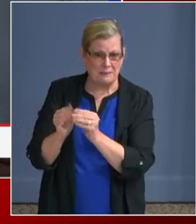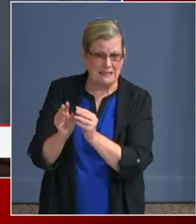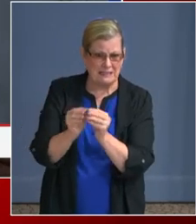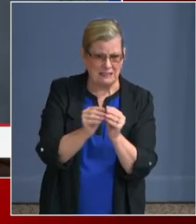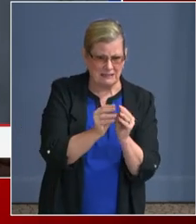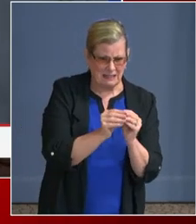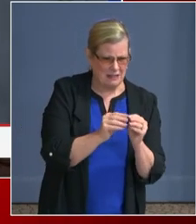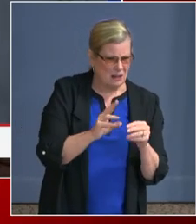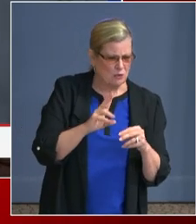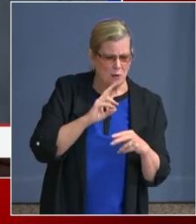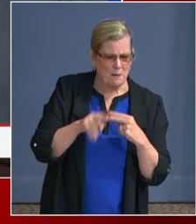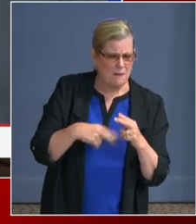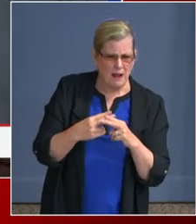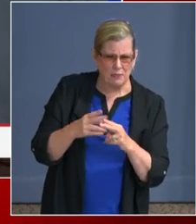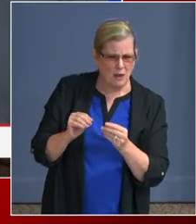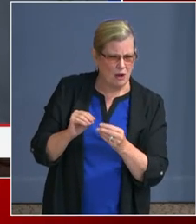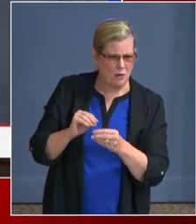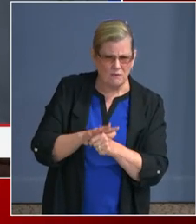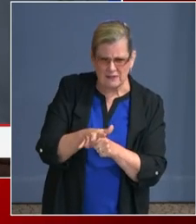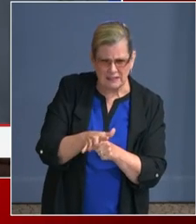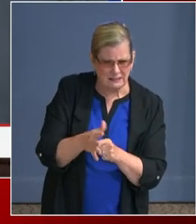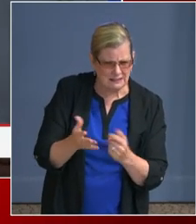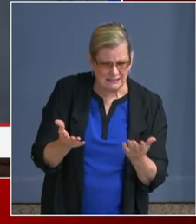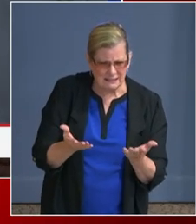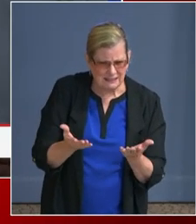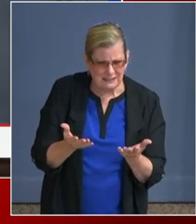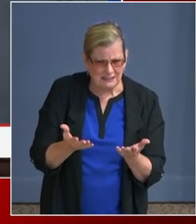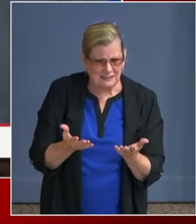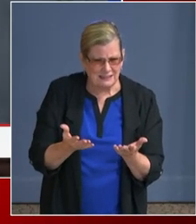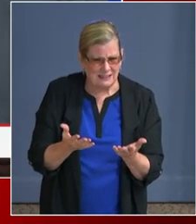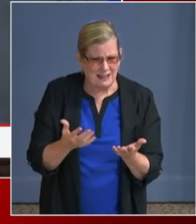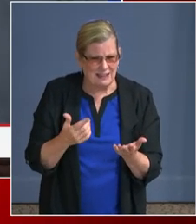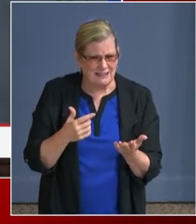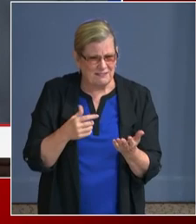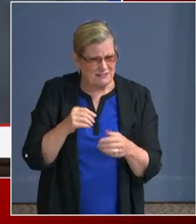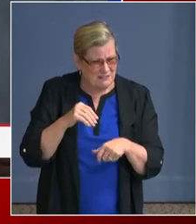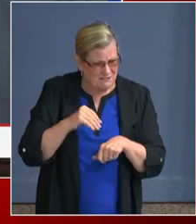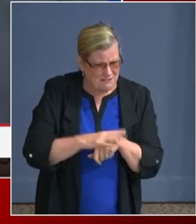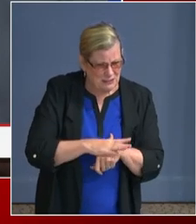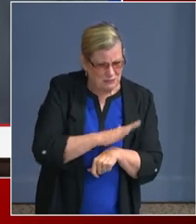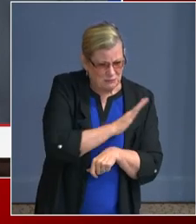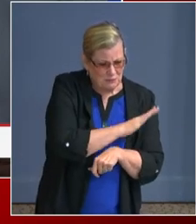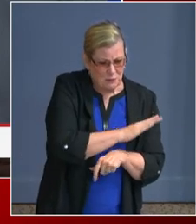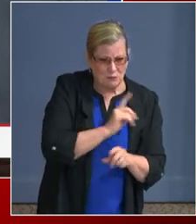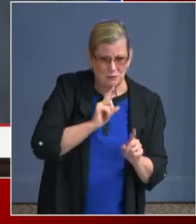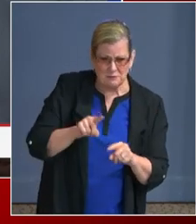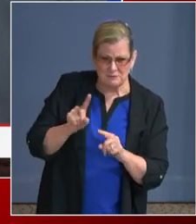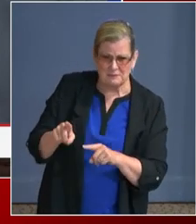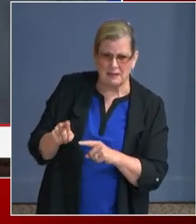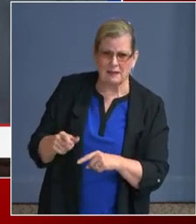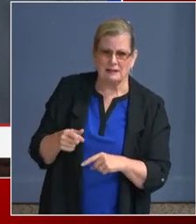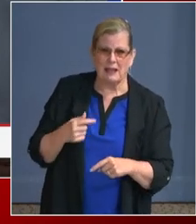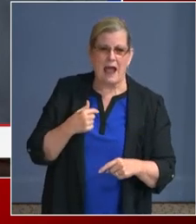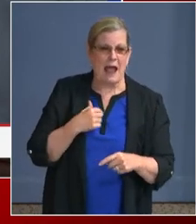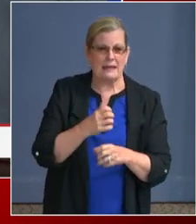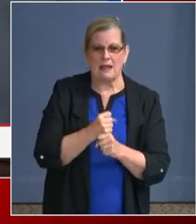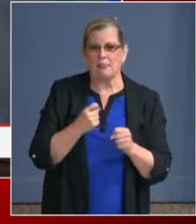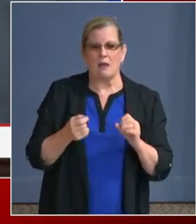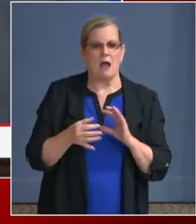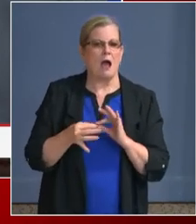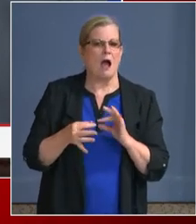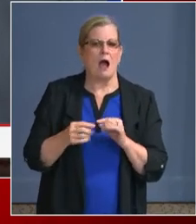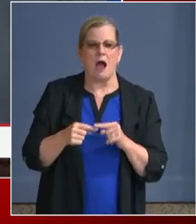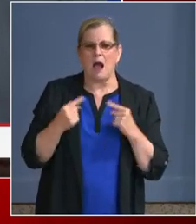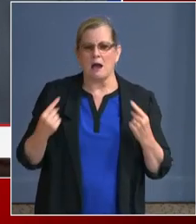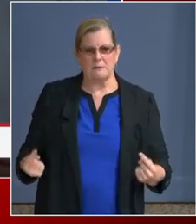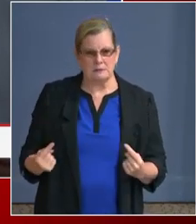Are there other ways a lack of statehood has affected your ability to respond to? Well, I actually said the opposite. I said that we've had to fight to